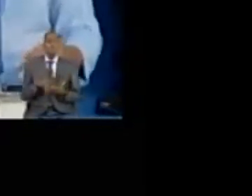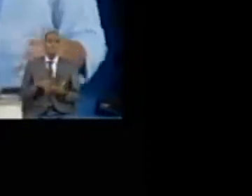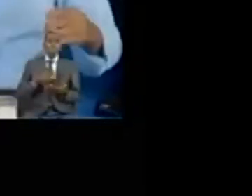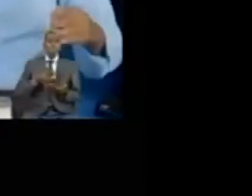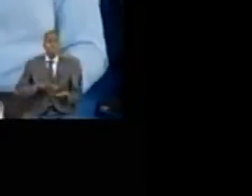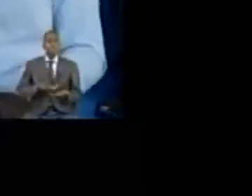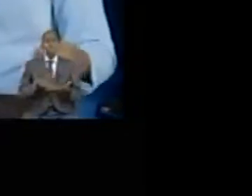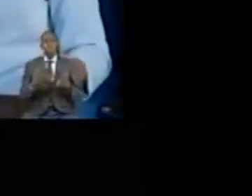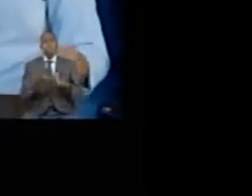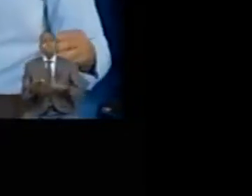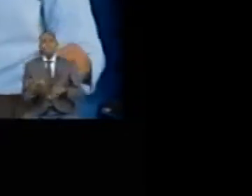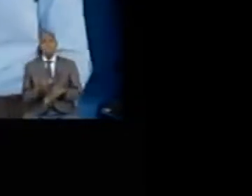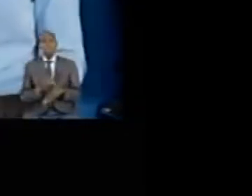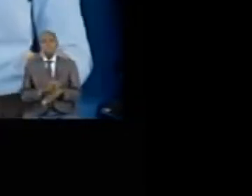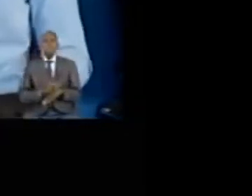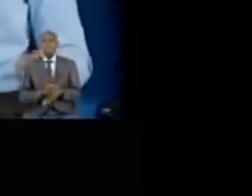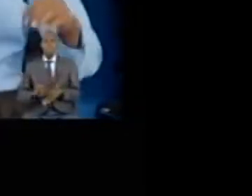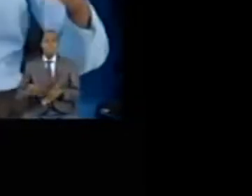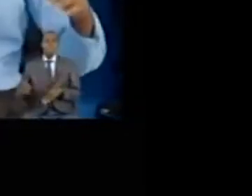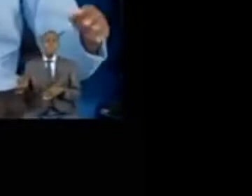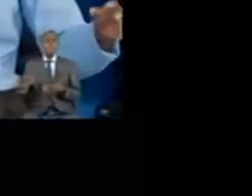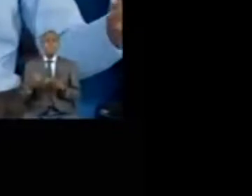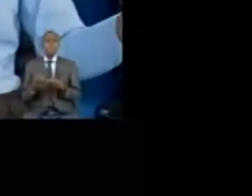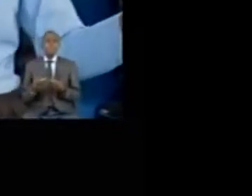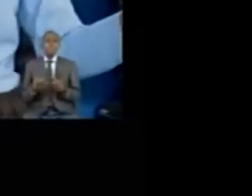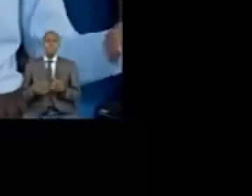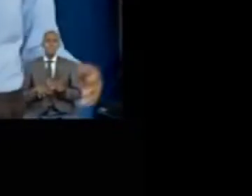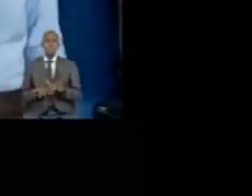restore this